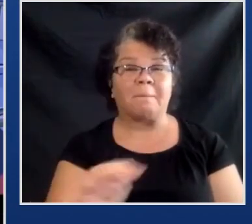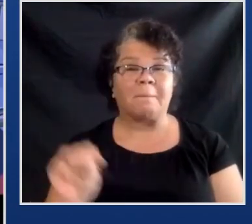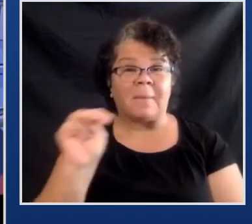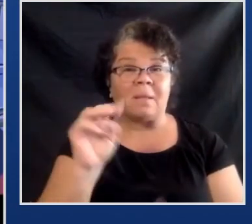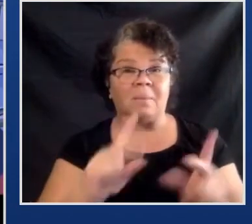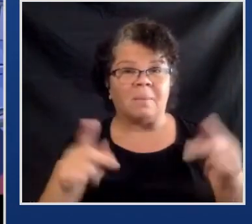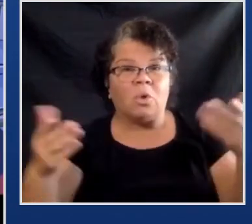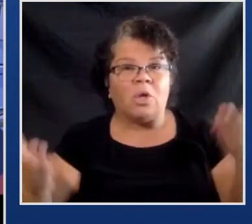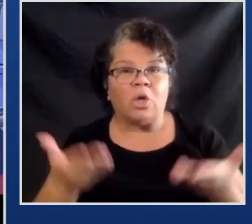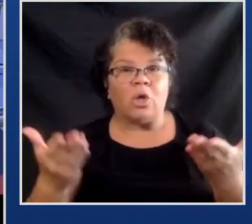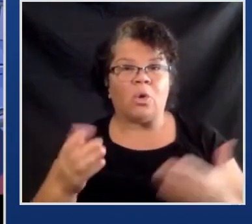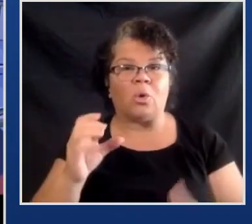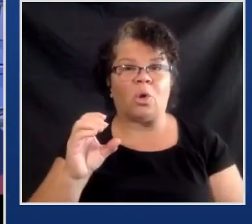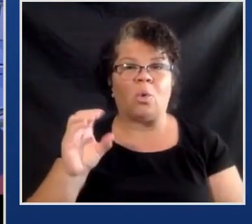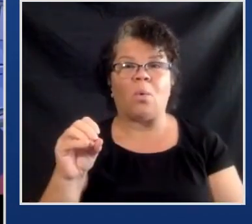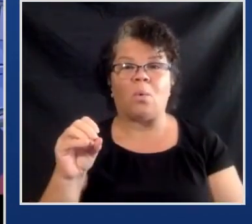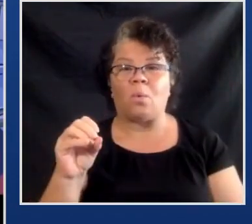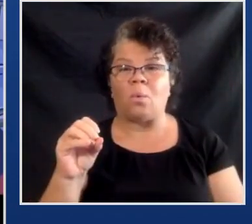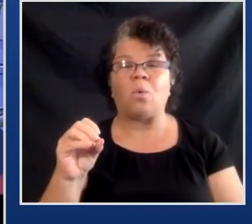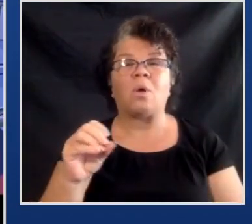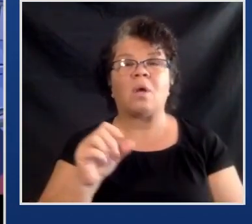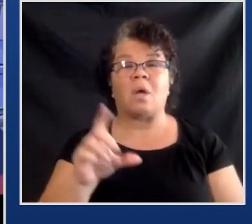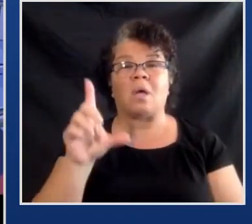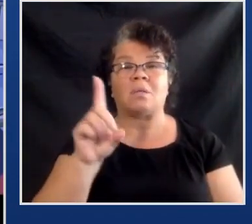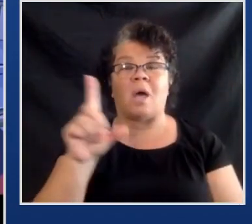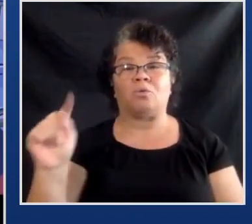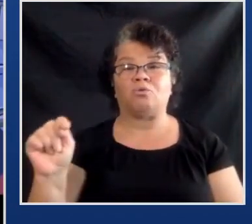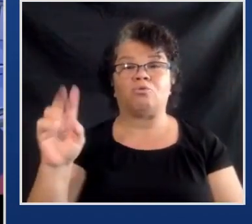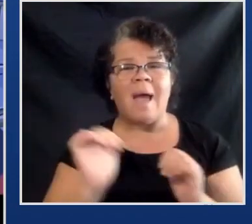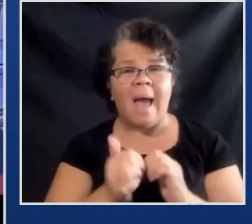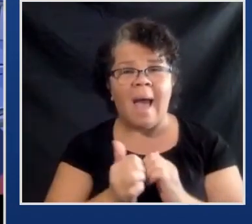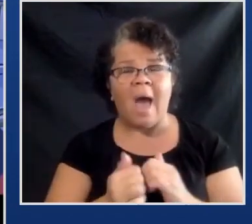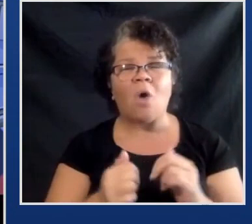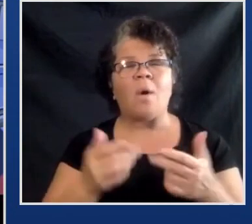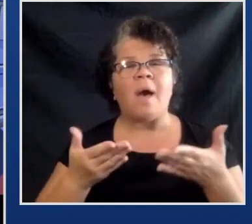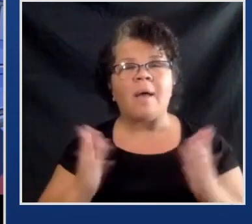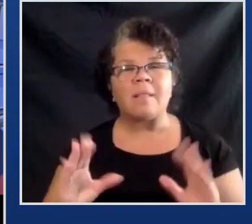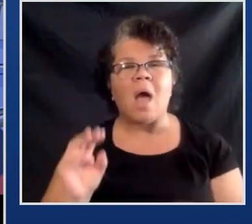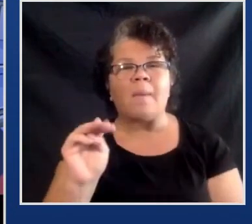Look, Donald Care doesn't understand health care.